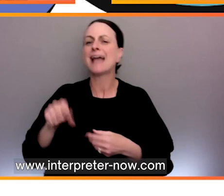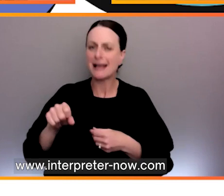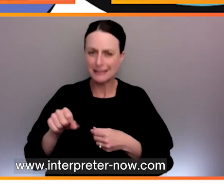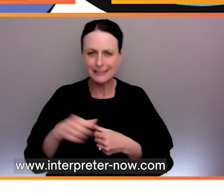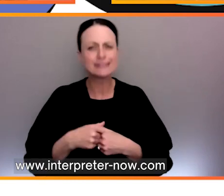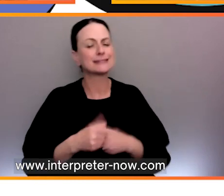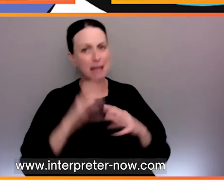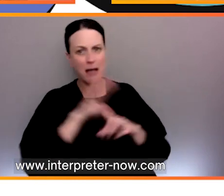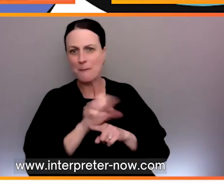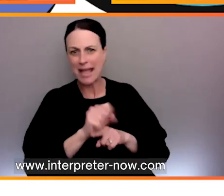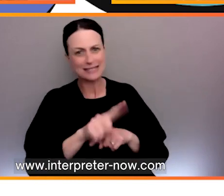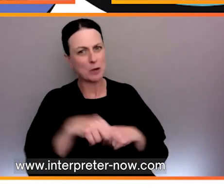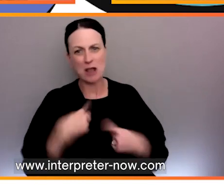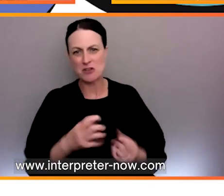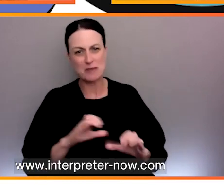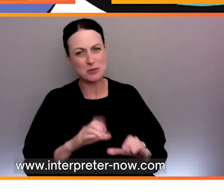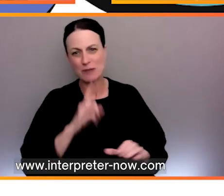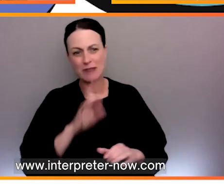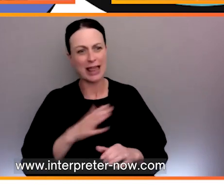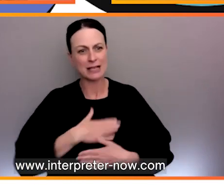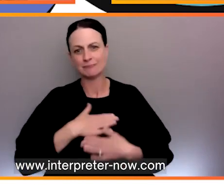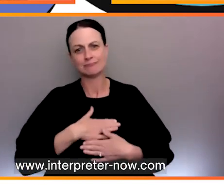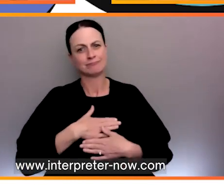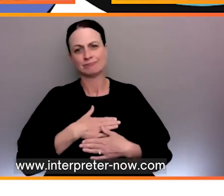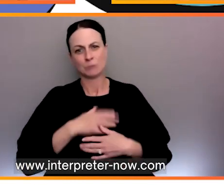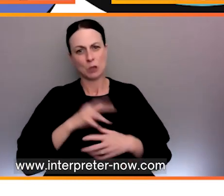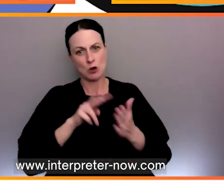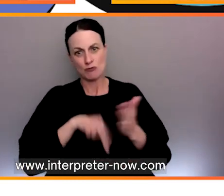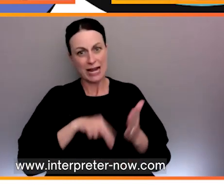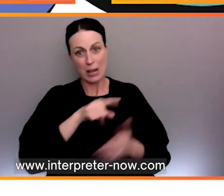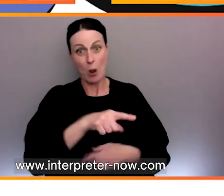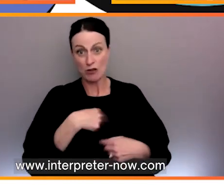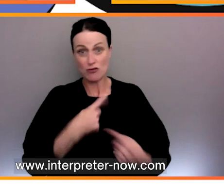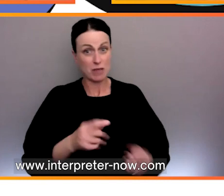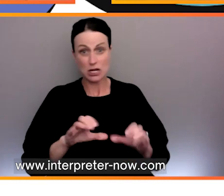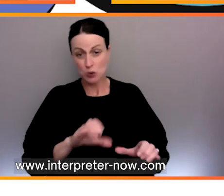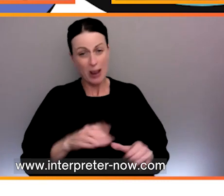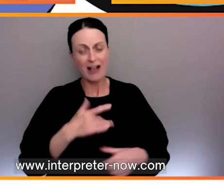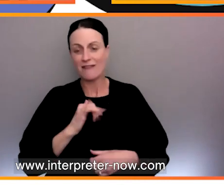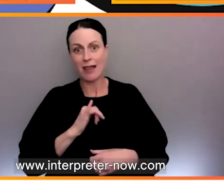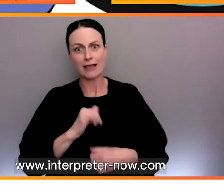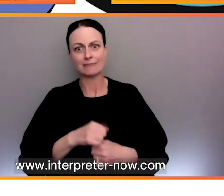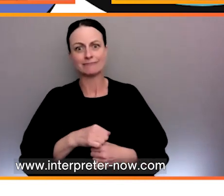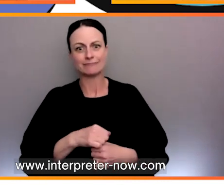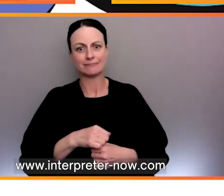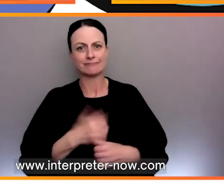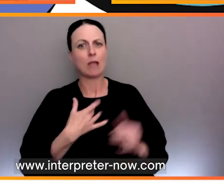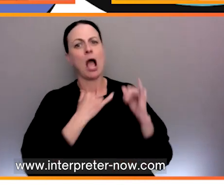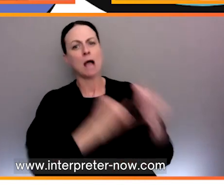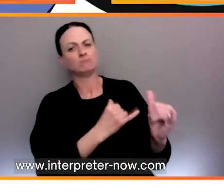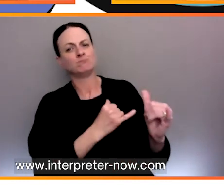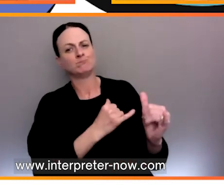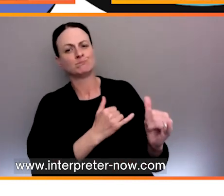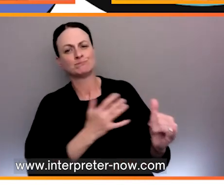with you in this way. And, it is interesting. The bullying itself, I kind of simplified it for